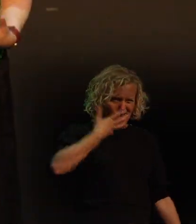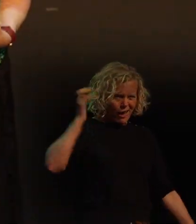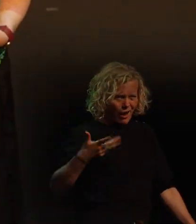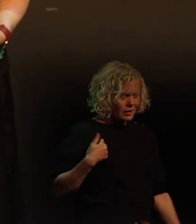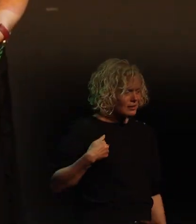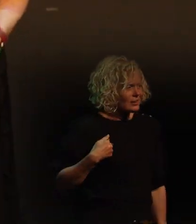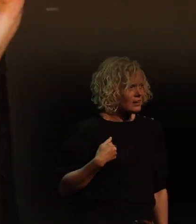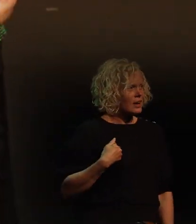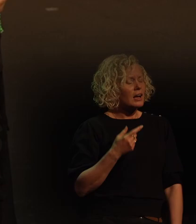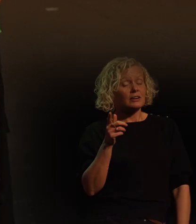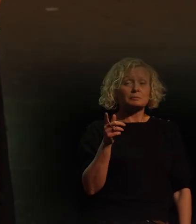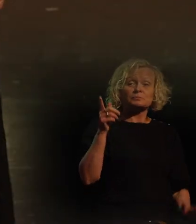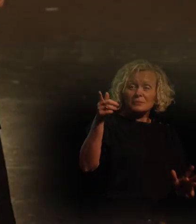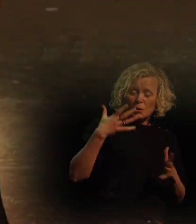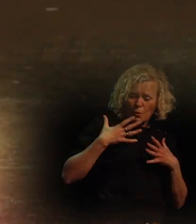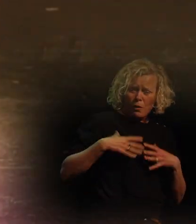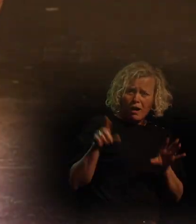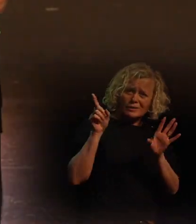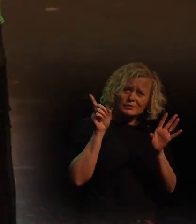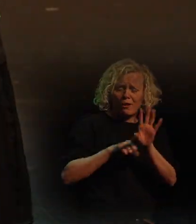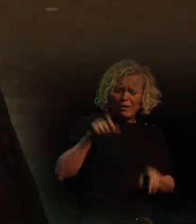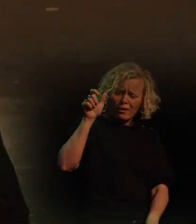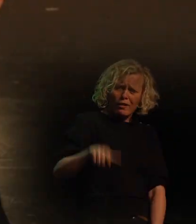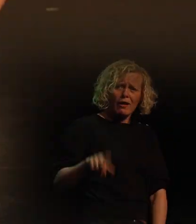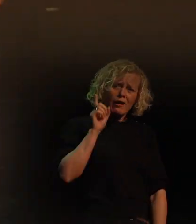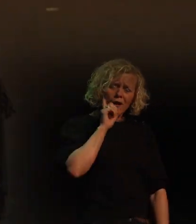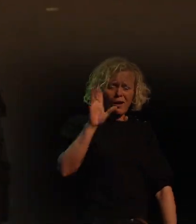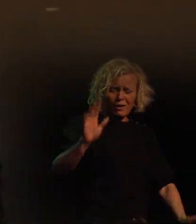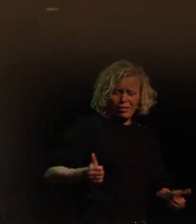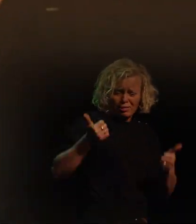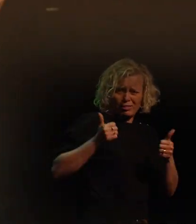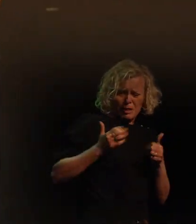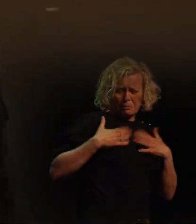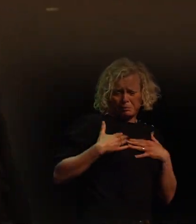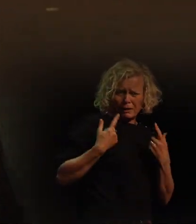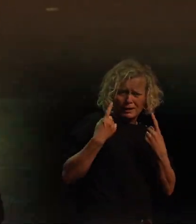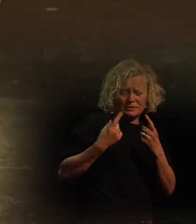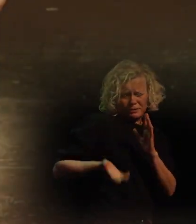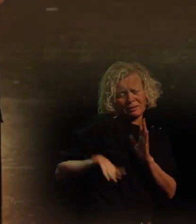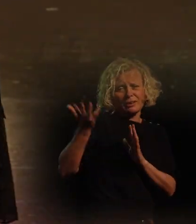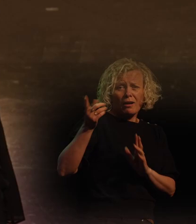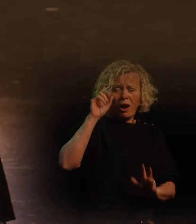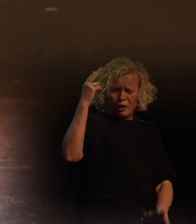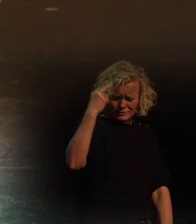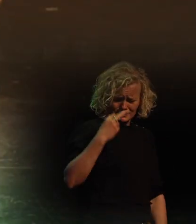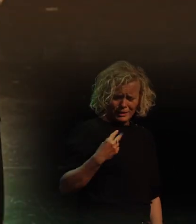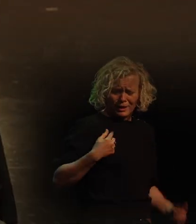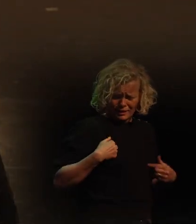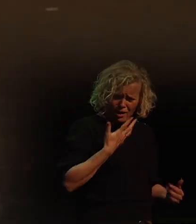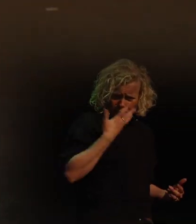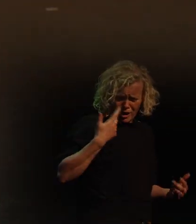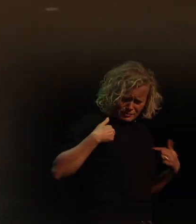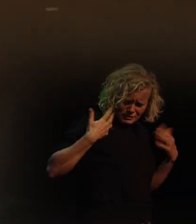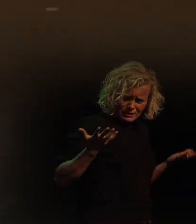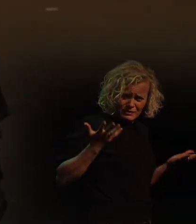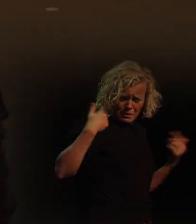I still am. If you want a younger model, I wish you well, sweet pea. 'Cause if you can't see what it is you have,